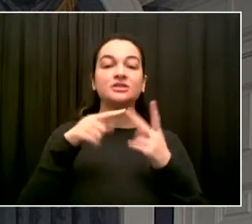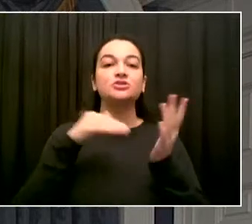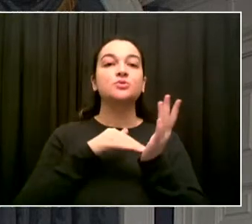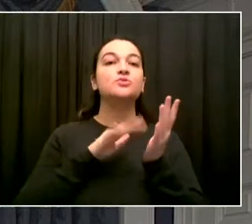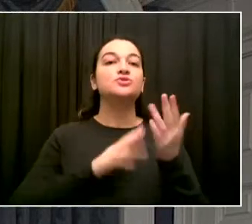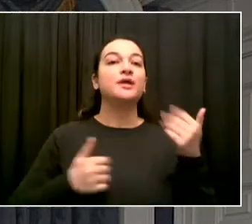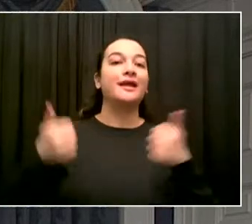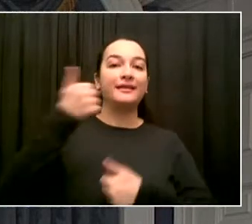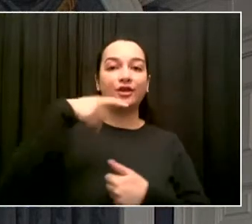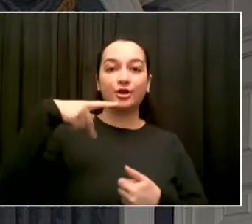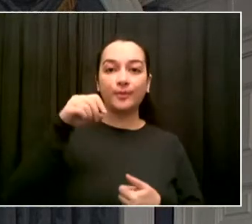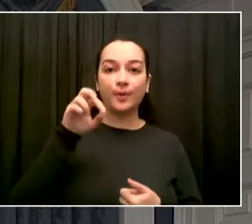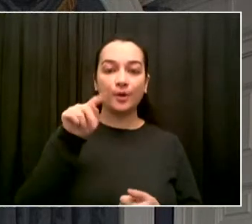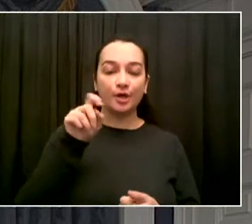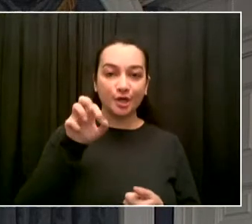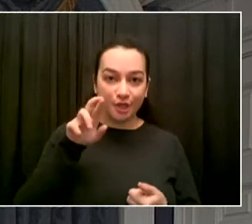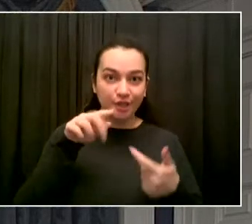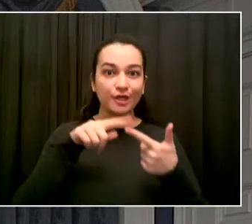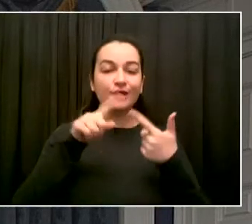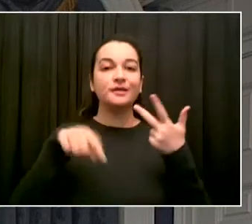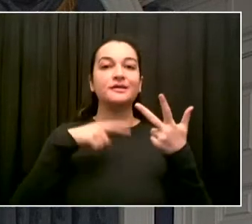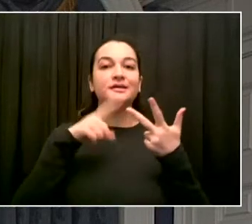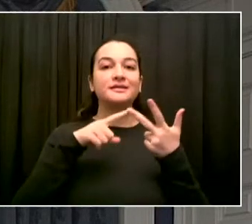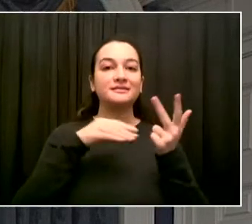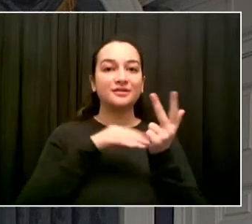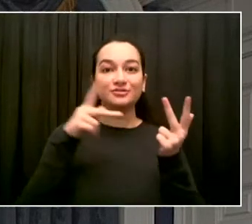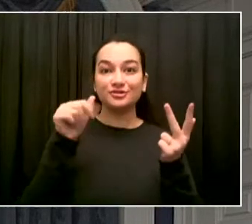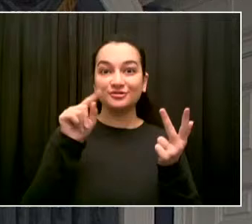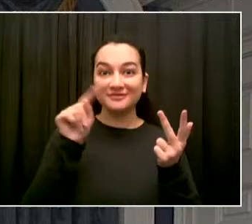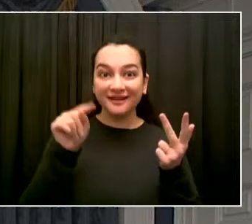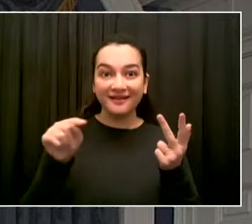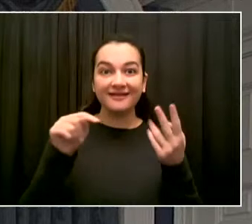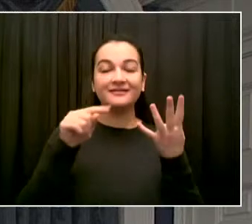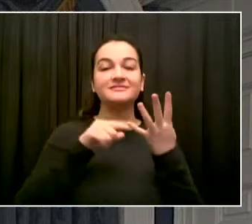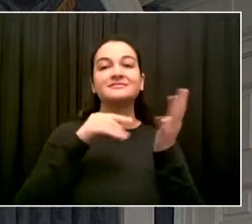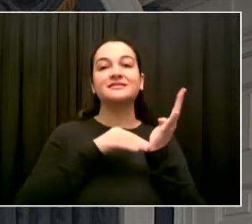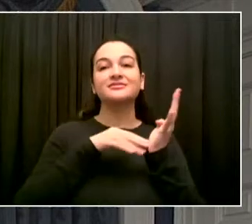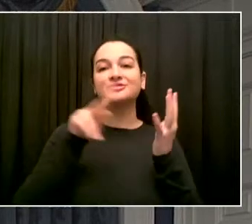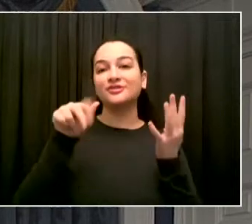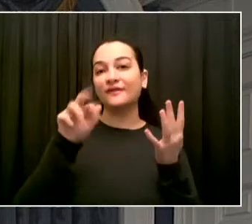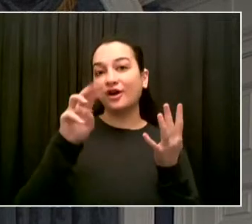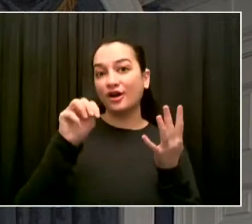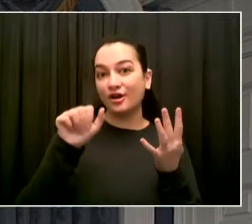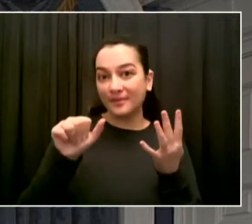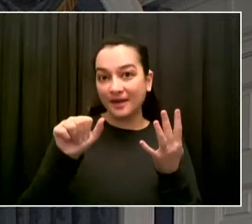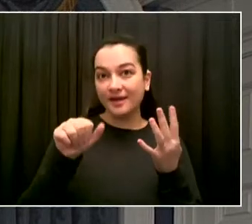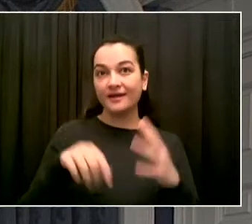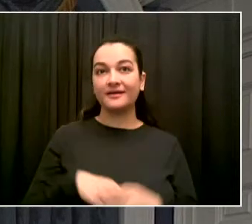by Senior Advisor Dr. Jay Varma. First question today goes to Andrea from WCBS.